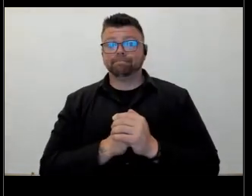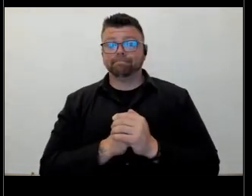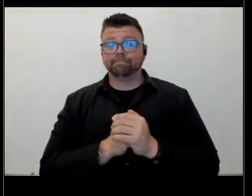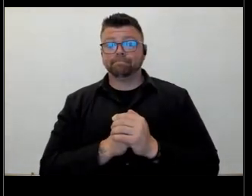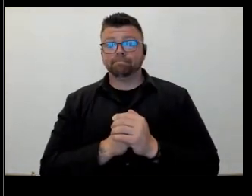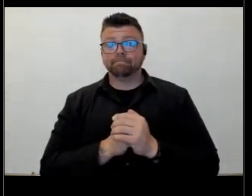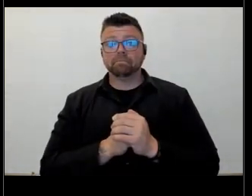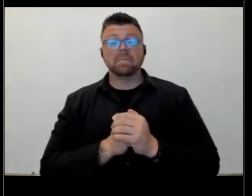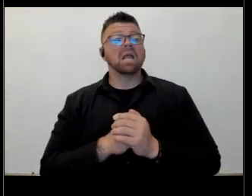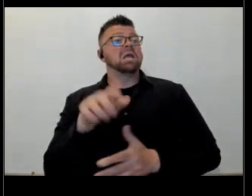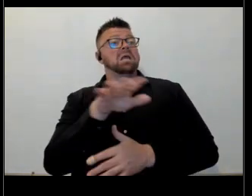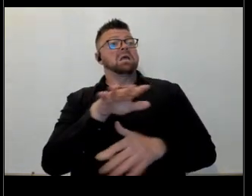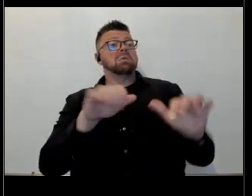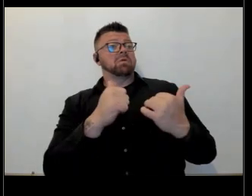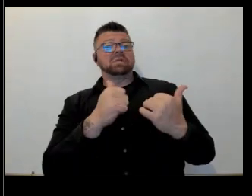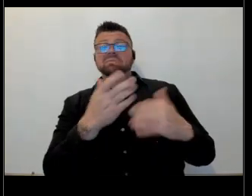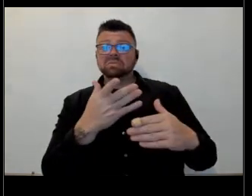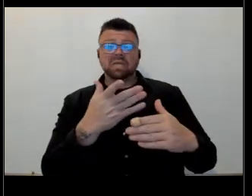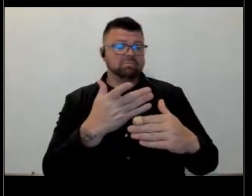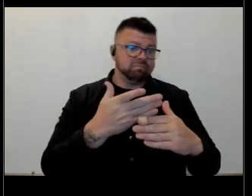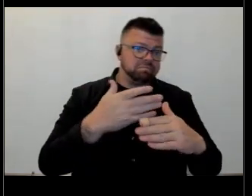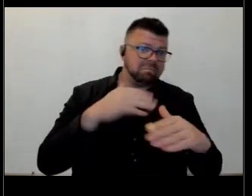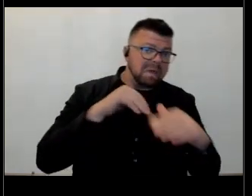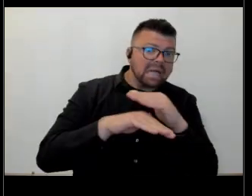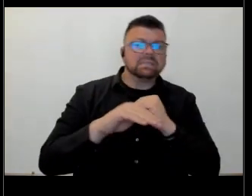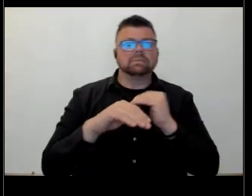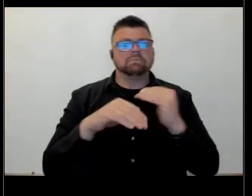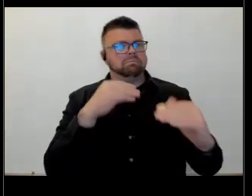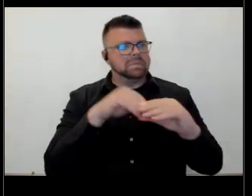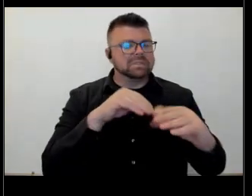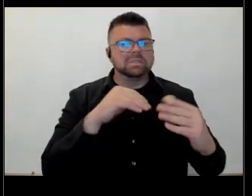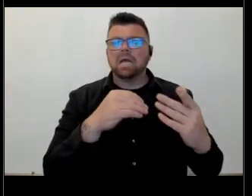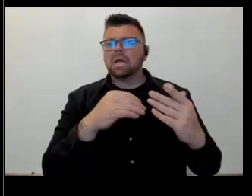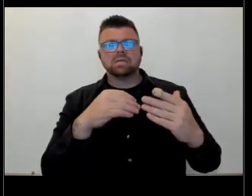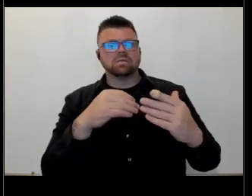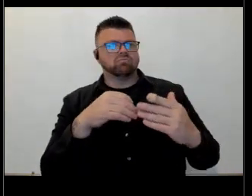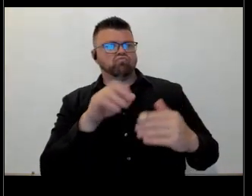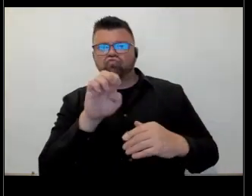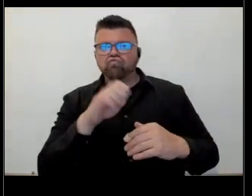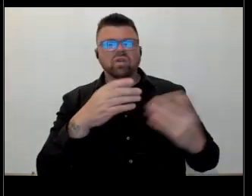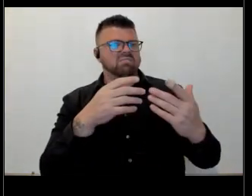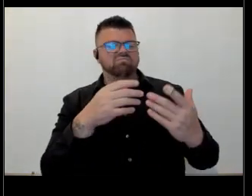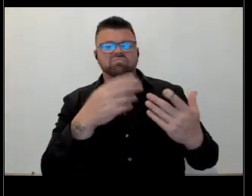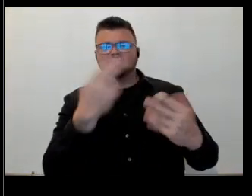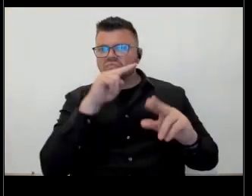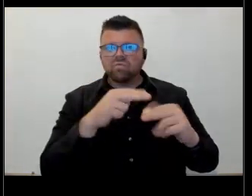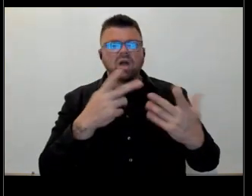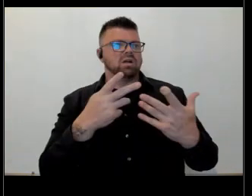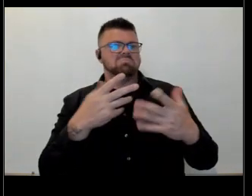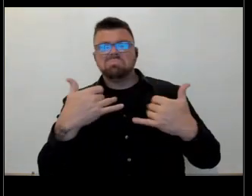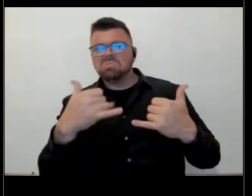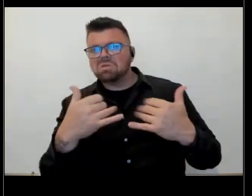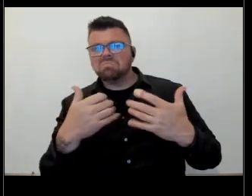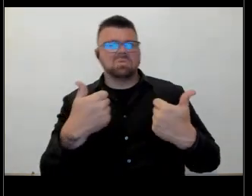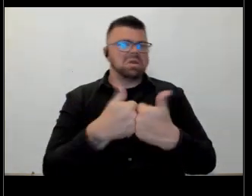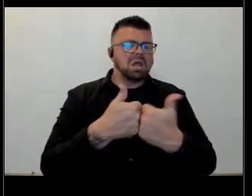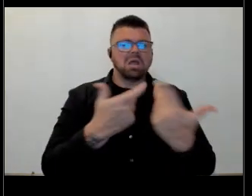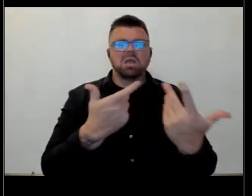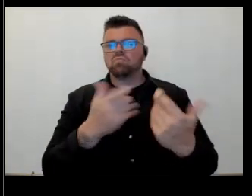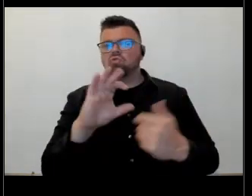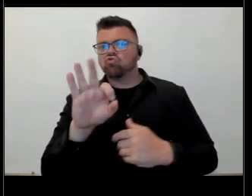areas inside playgrounds, game rooms, craft, or lounge areas must be